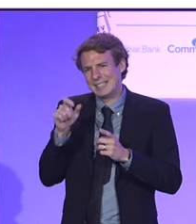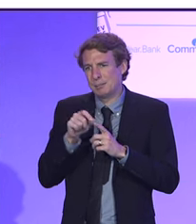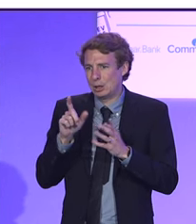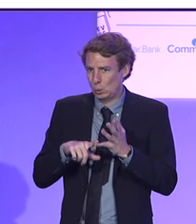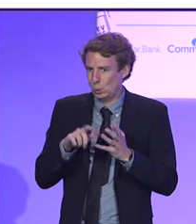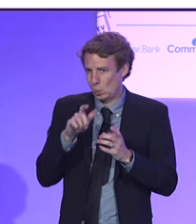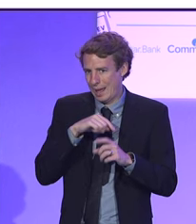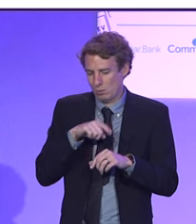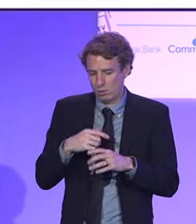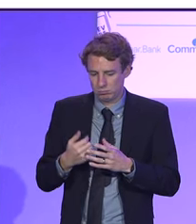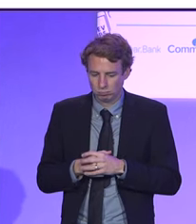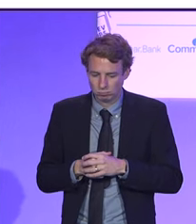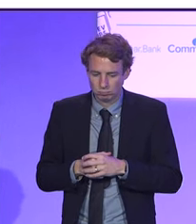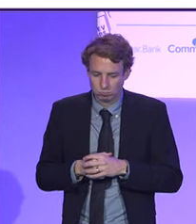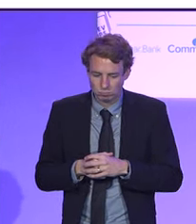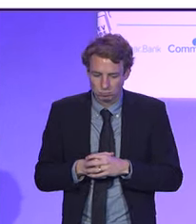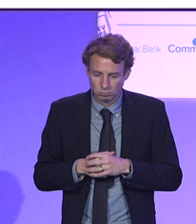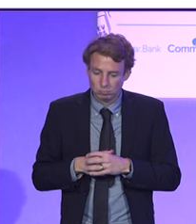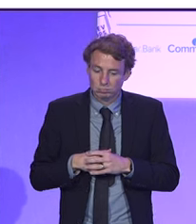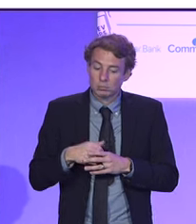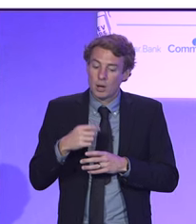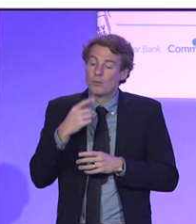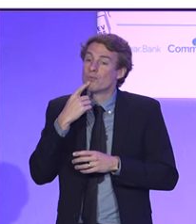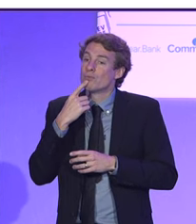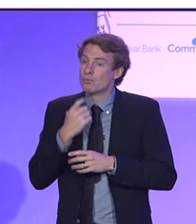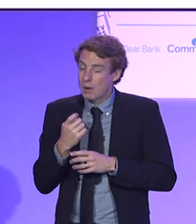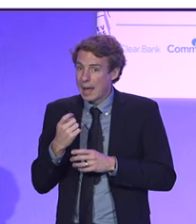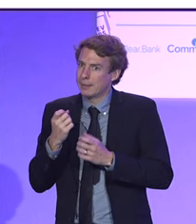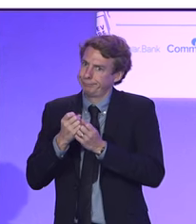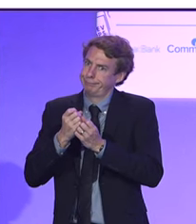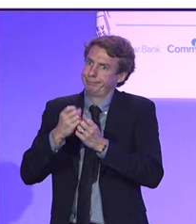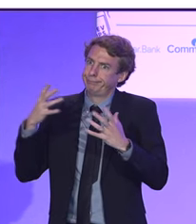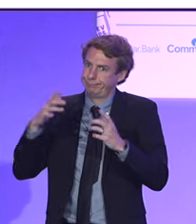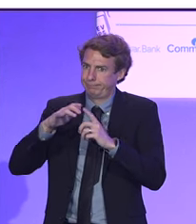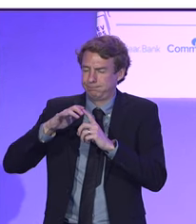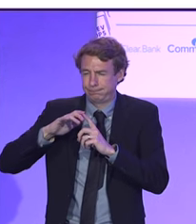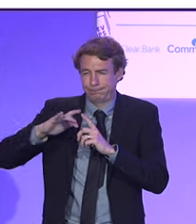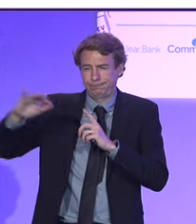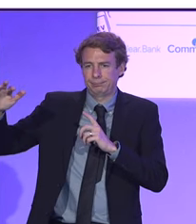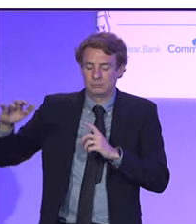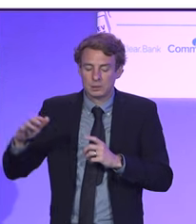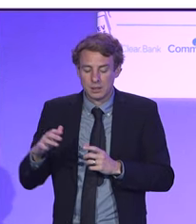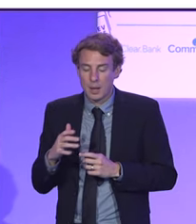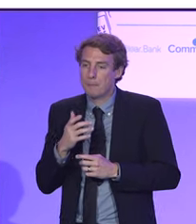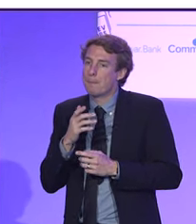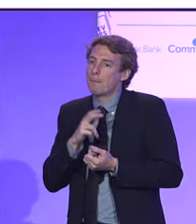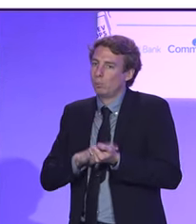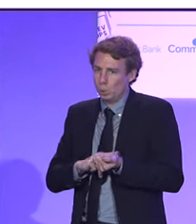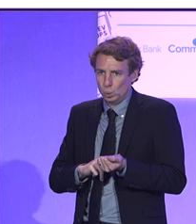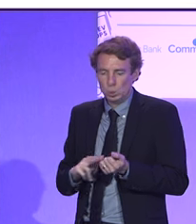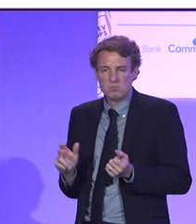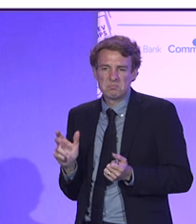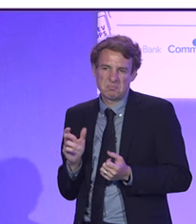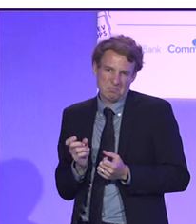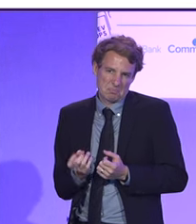emit more carbon emissions. The blue ones are the ones that are producing fewer carbon emissions. And you can score the